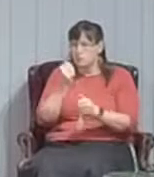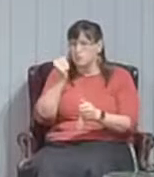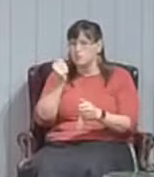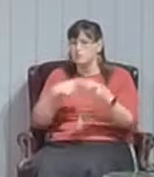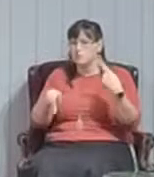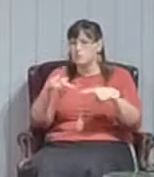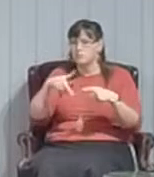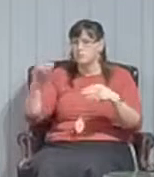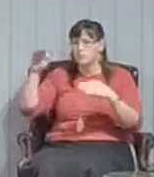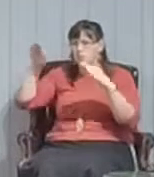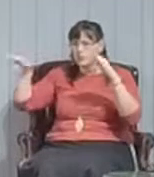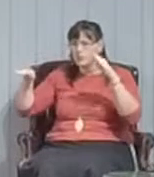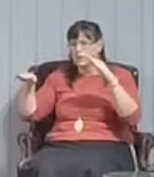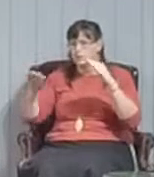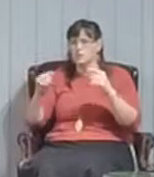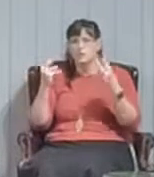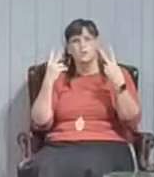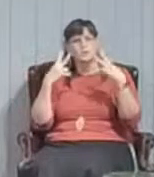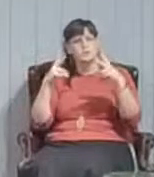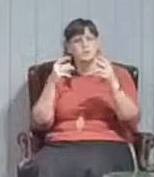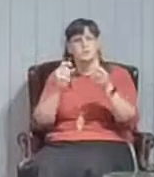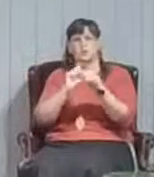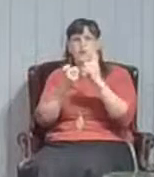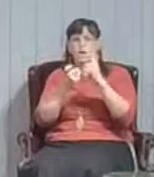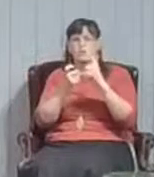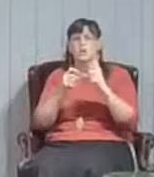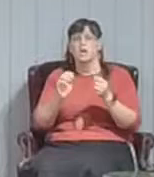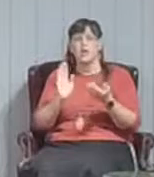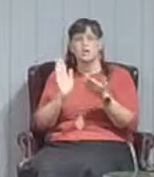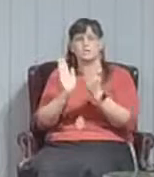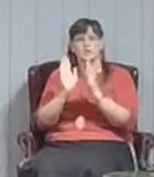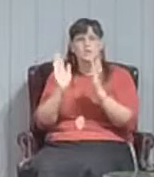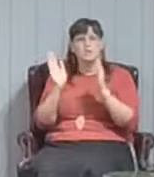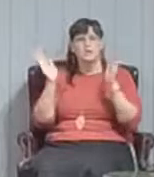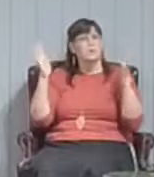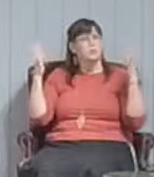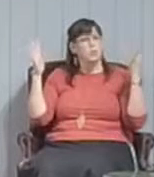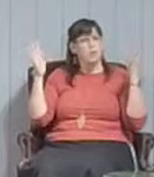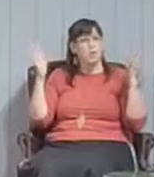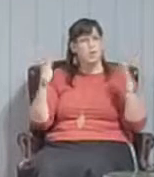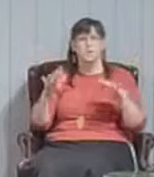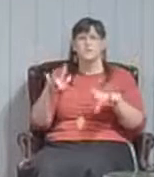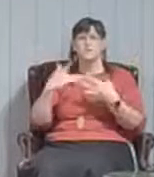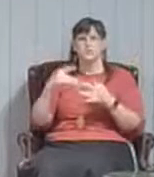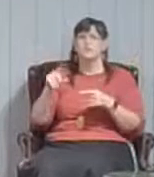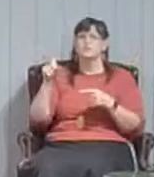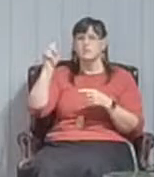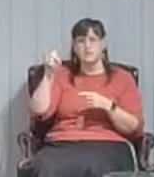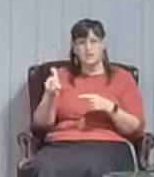to applaud and to encourage. They're interested in change. They feel like change is necessary,